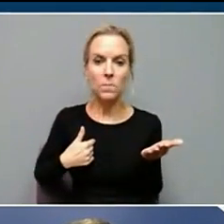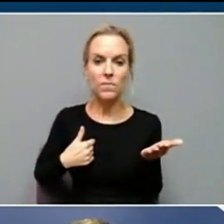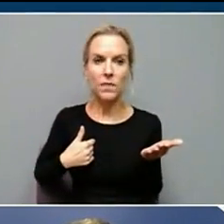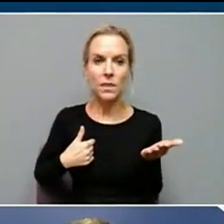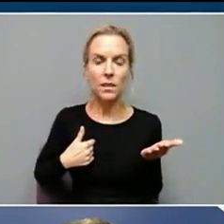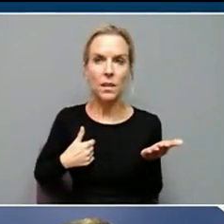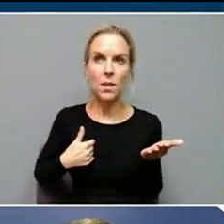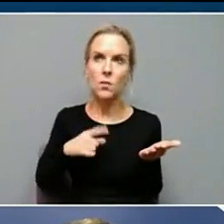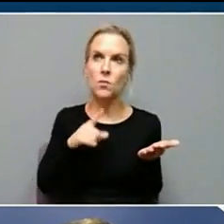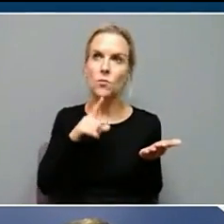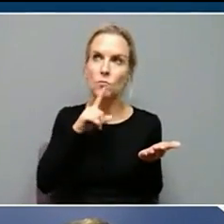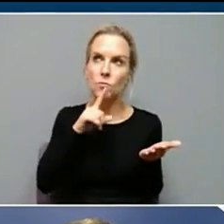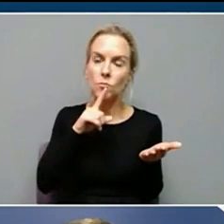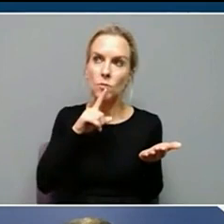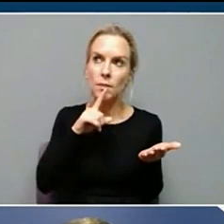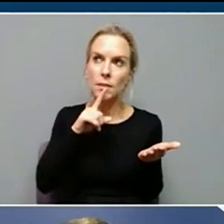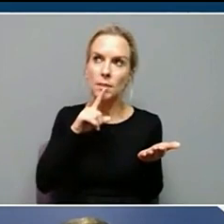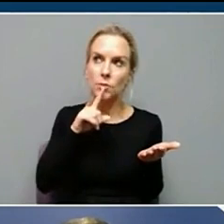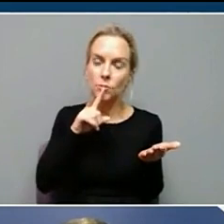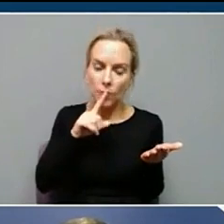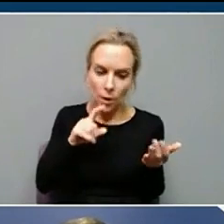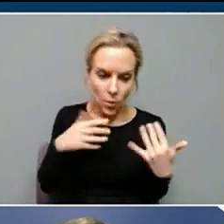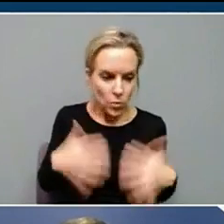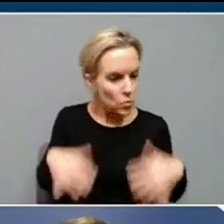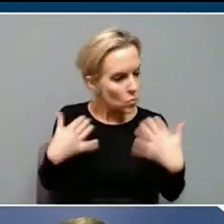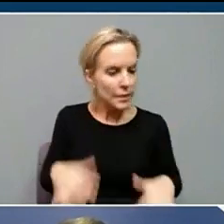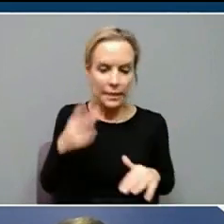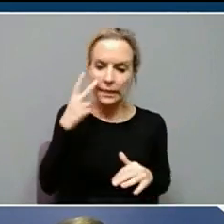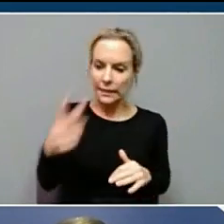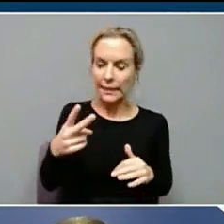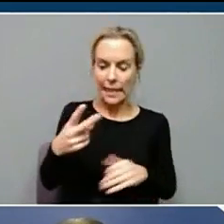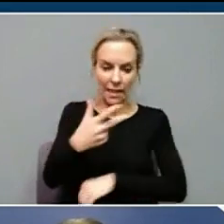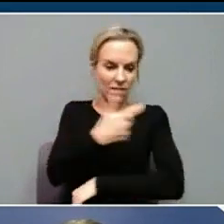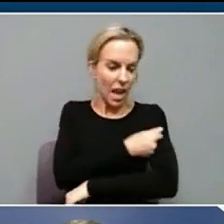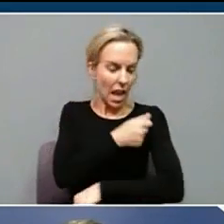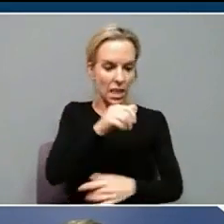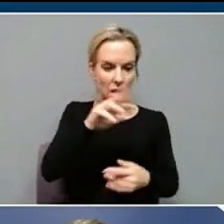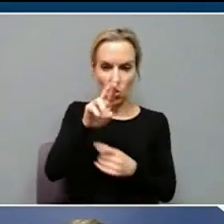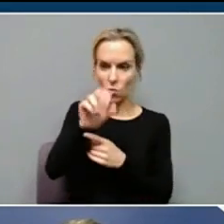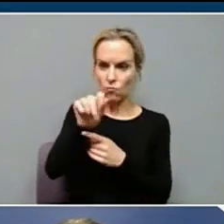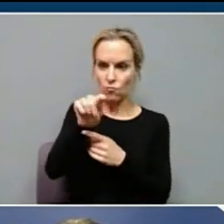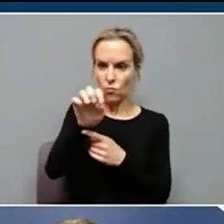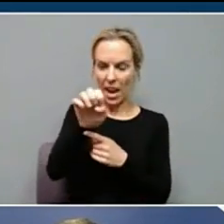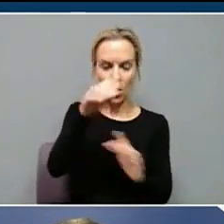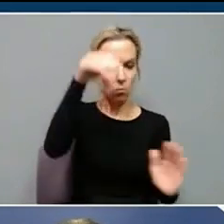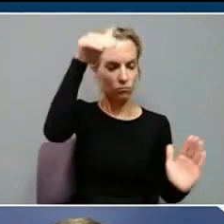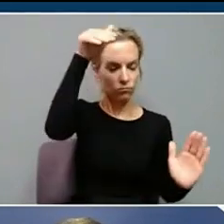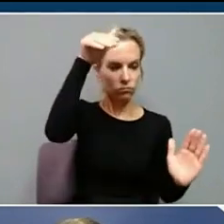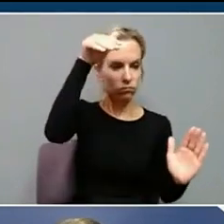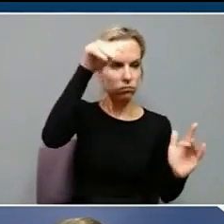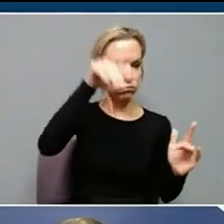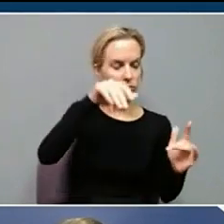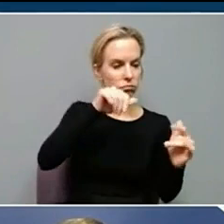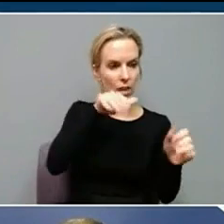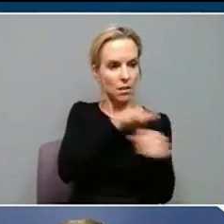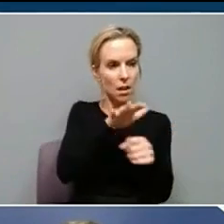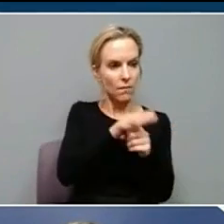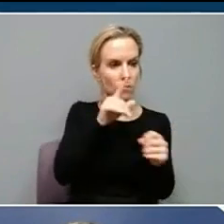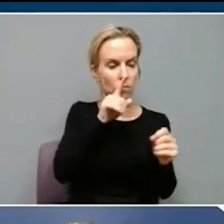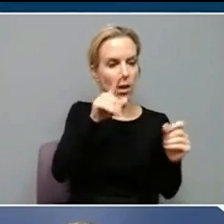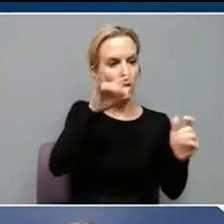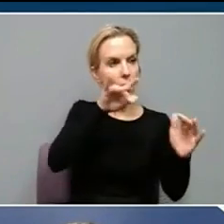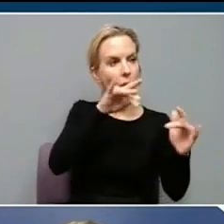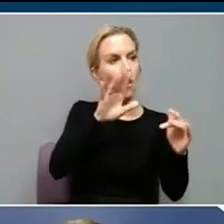drastically seeing our vaccinations fall, and the rate was precipitous, almost straight down. If you think